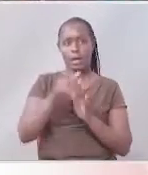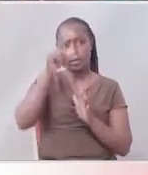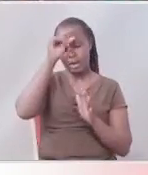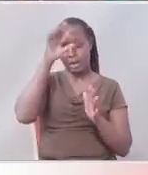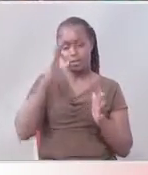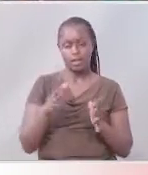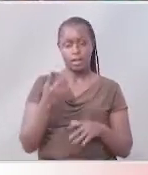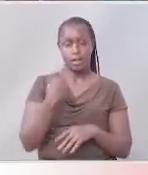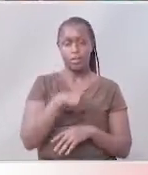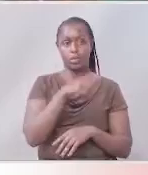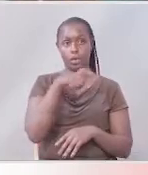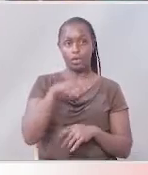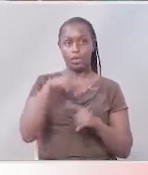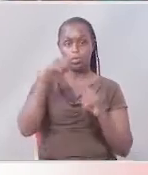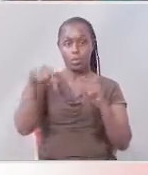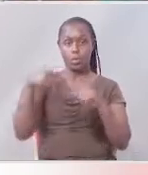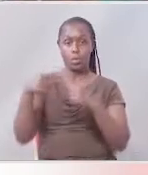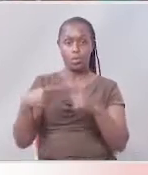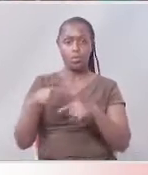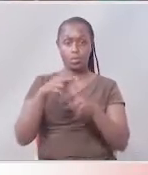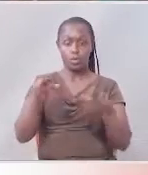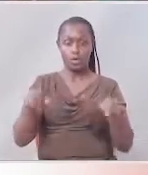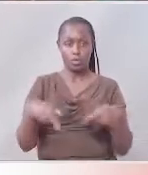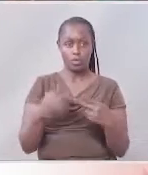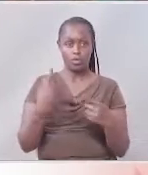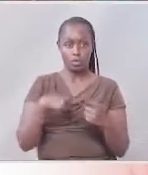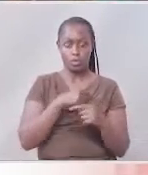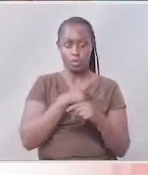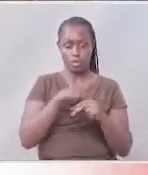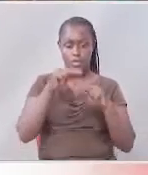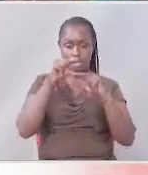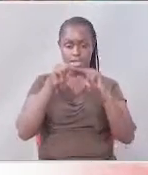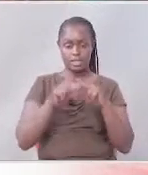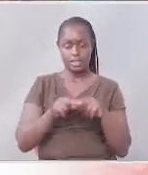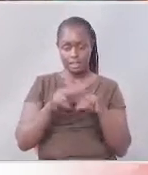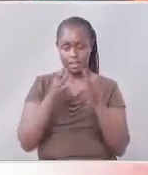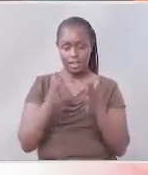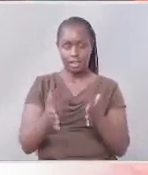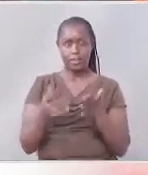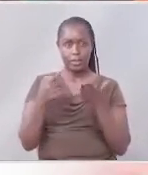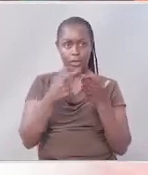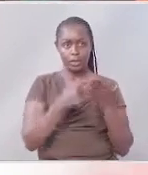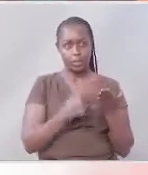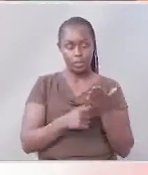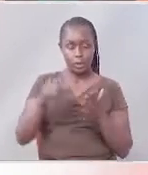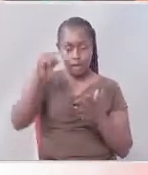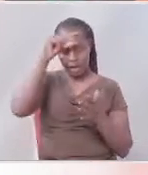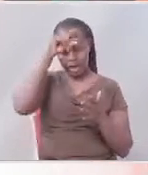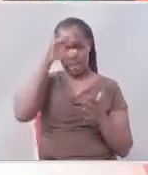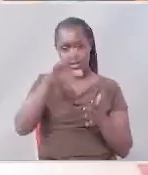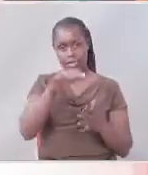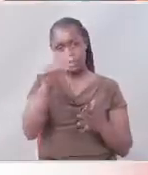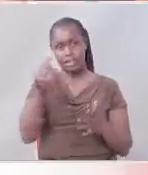Twende tukae kwa room chini, tufungiane ndani. Mmoja akue governor,